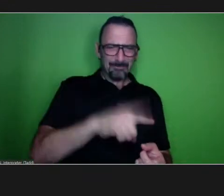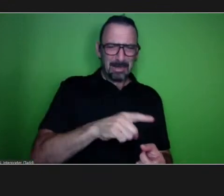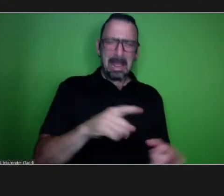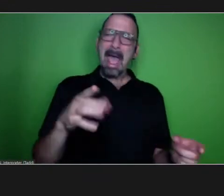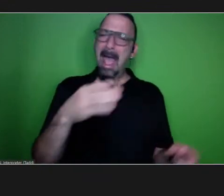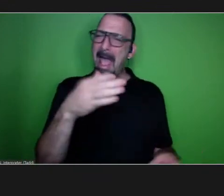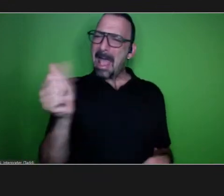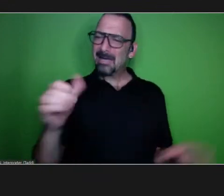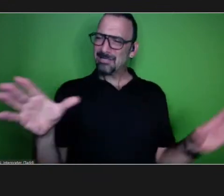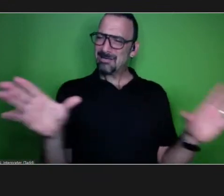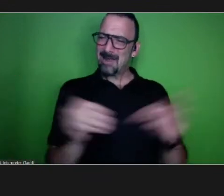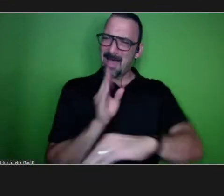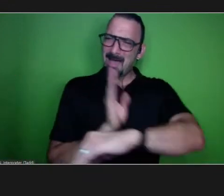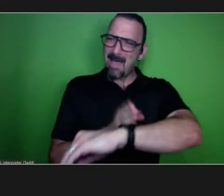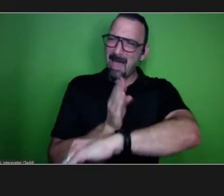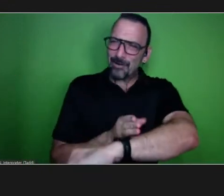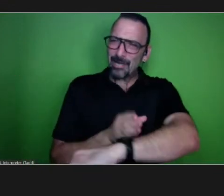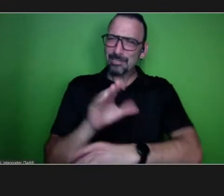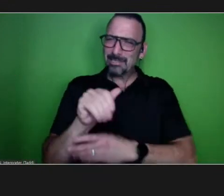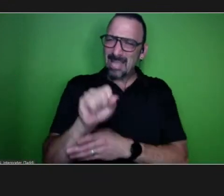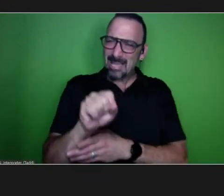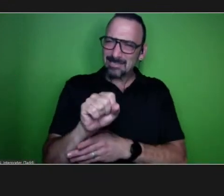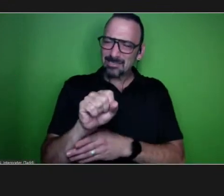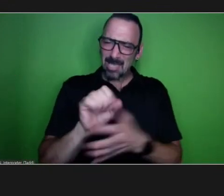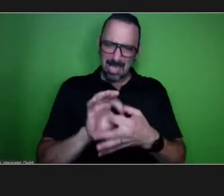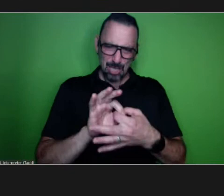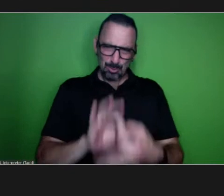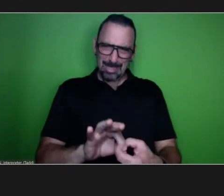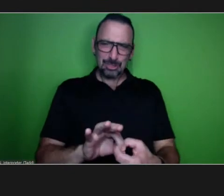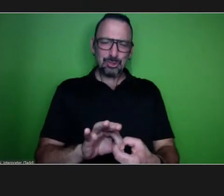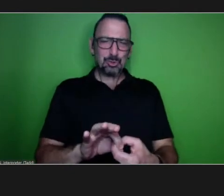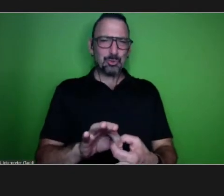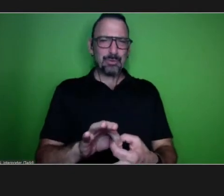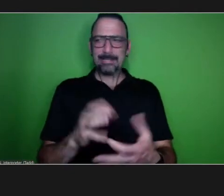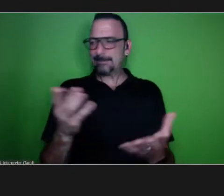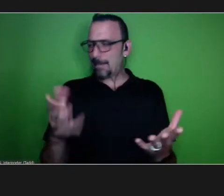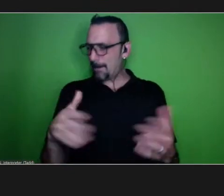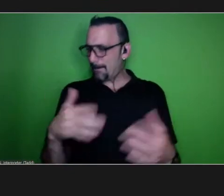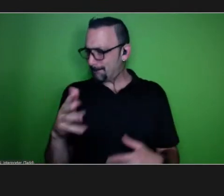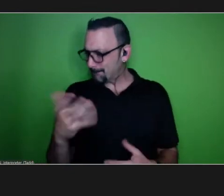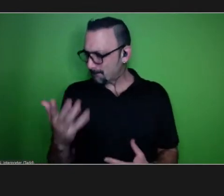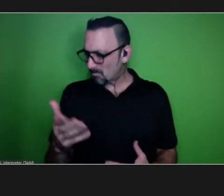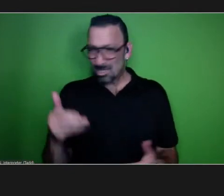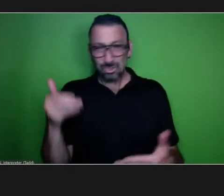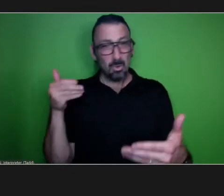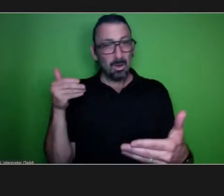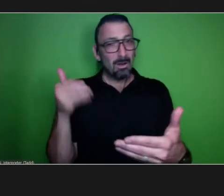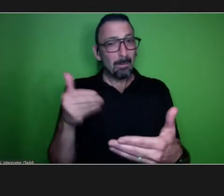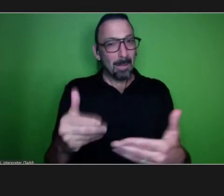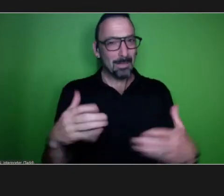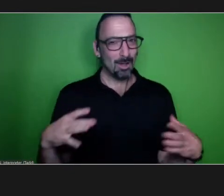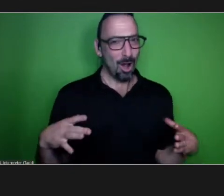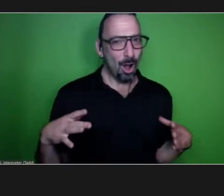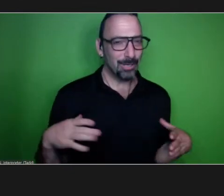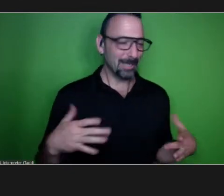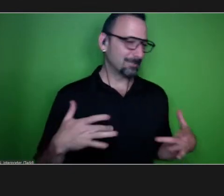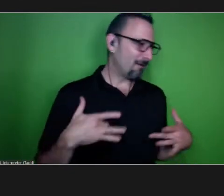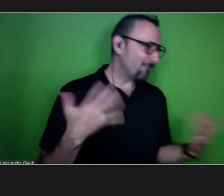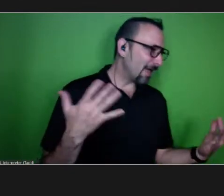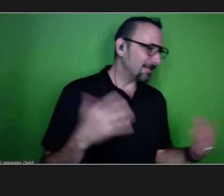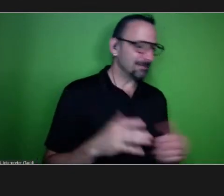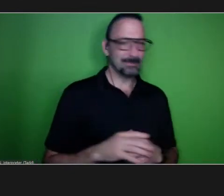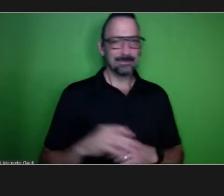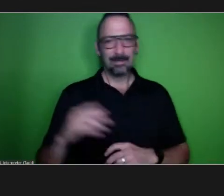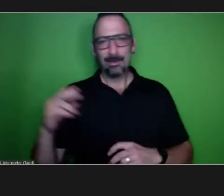cases in the context of these sort of upcoming holiday events and county fairs and other things